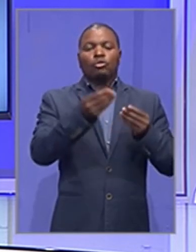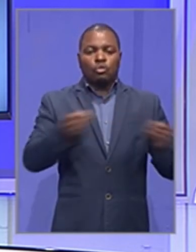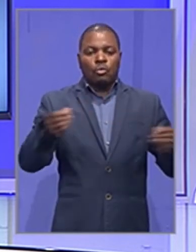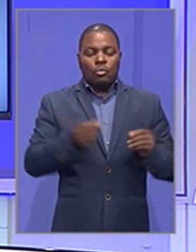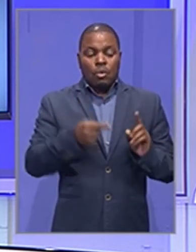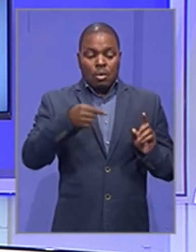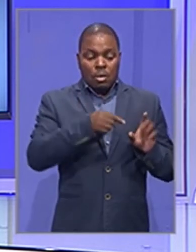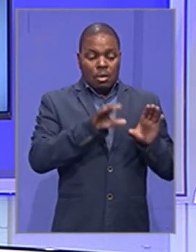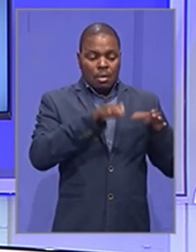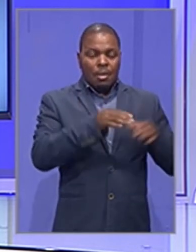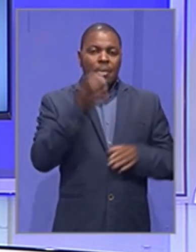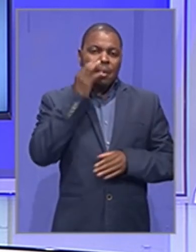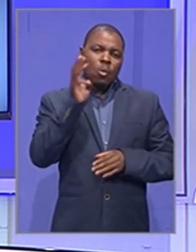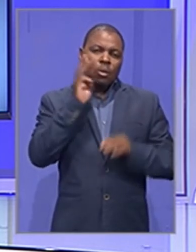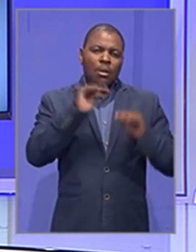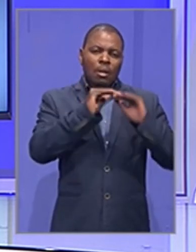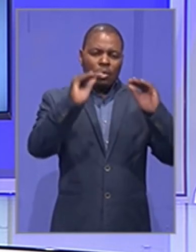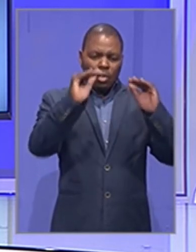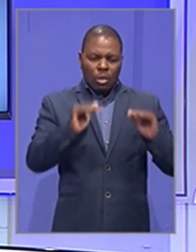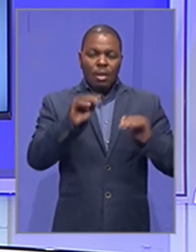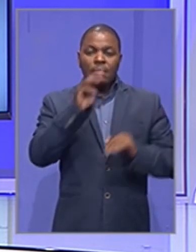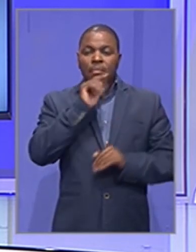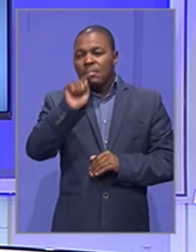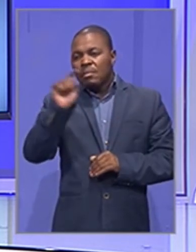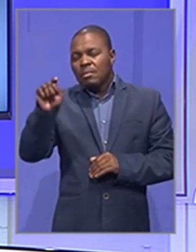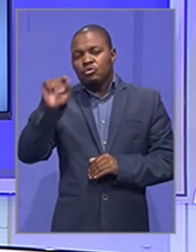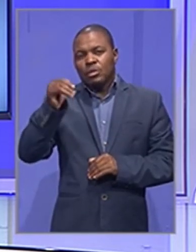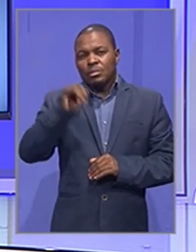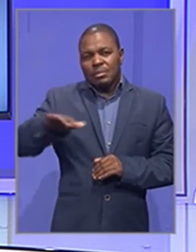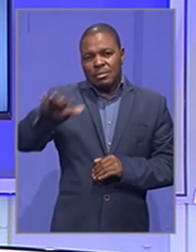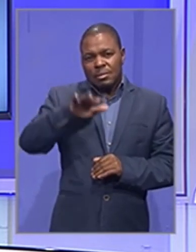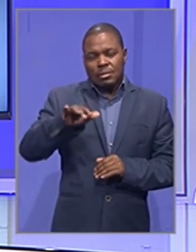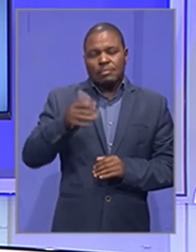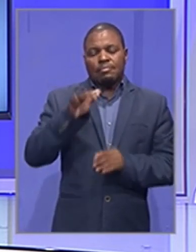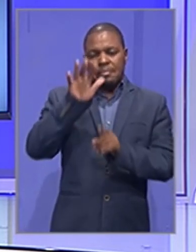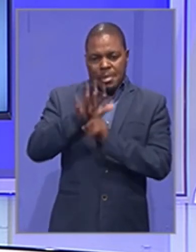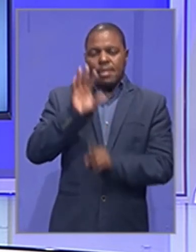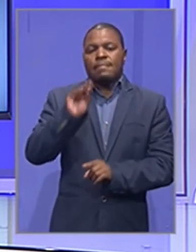re methamo e kwa tlase ya metsi e ama madutelo a le mmalwa a masepala mo Johannesburg.